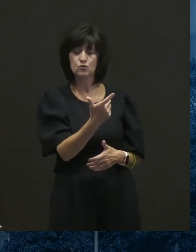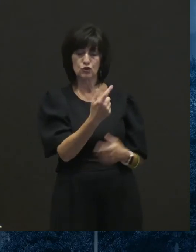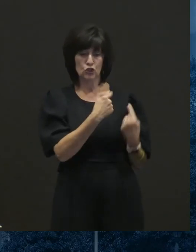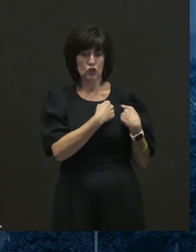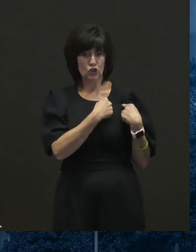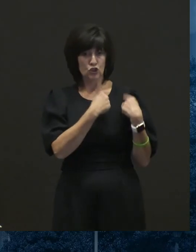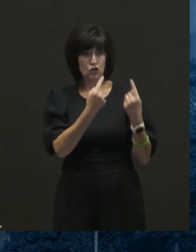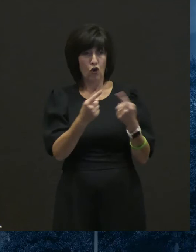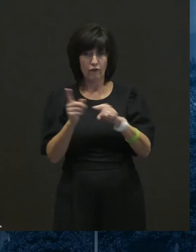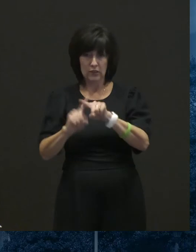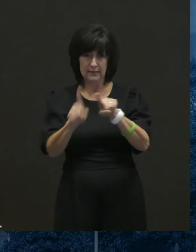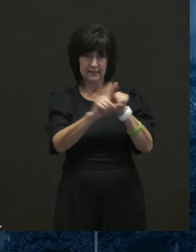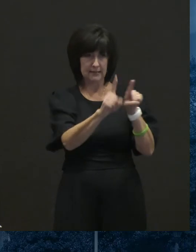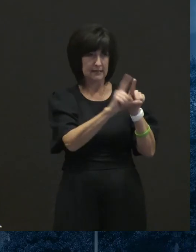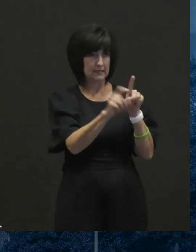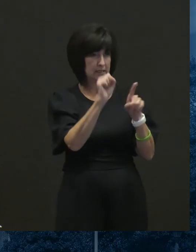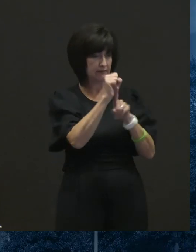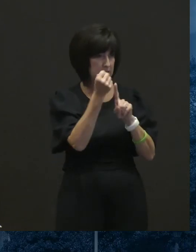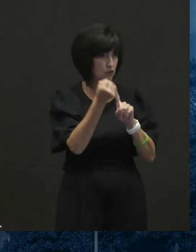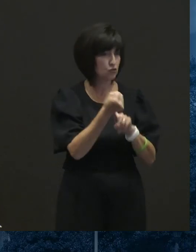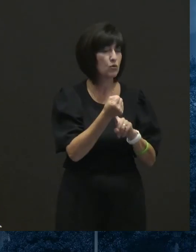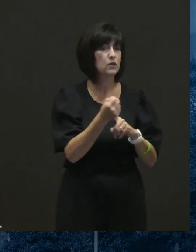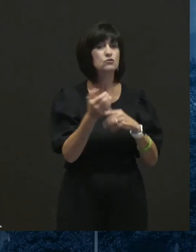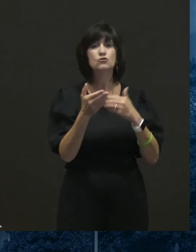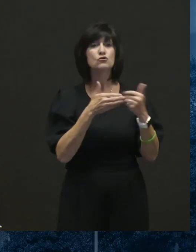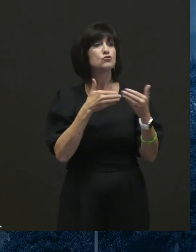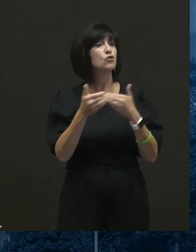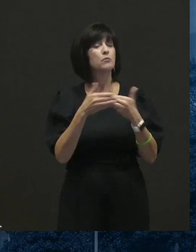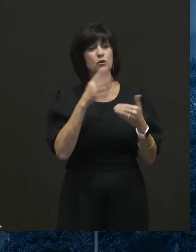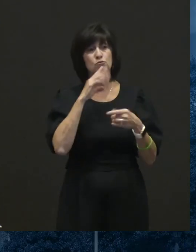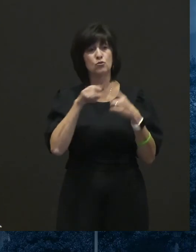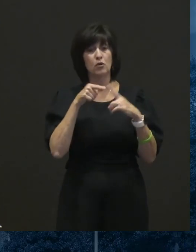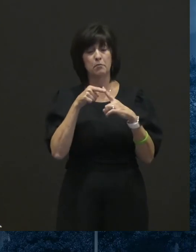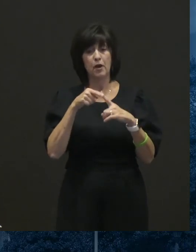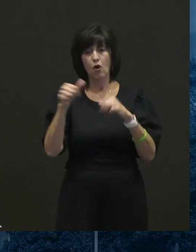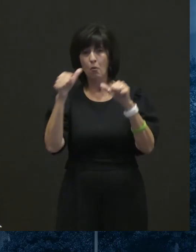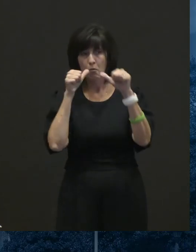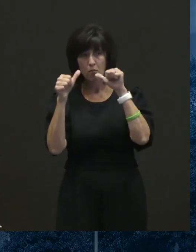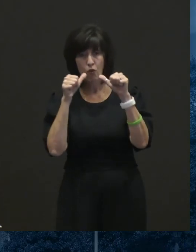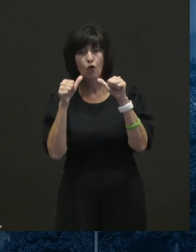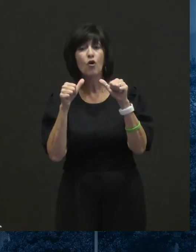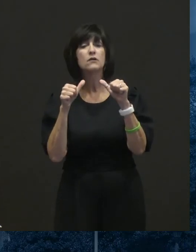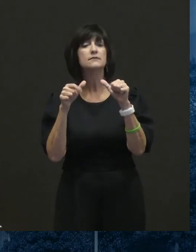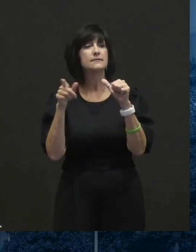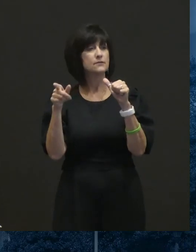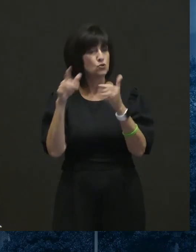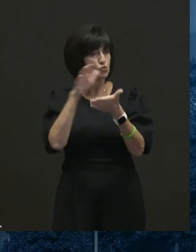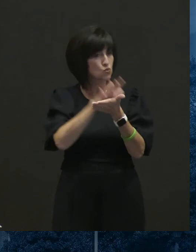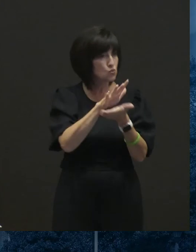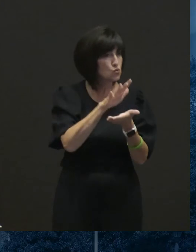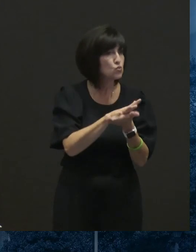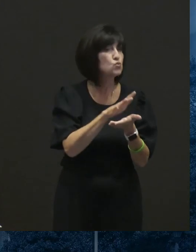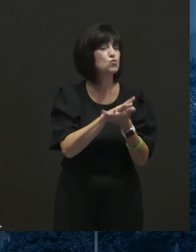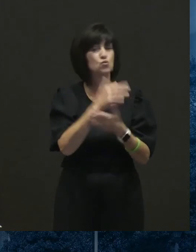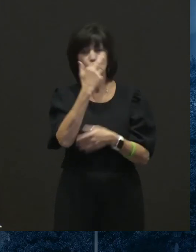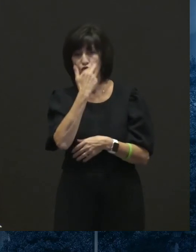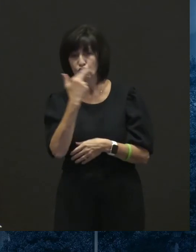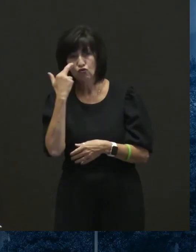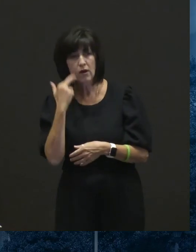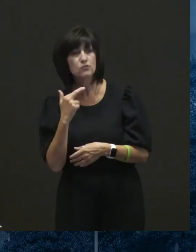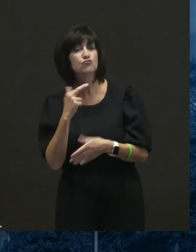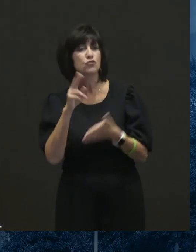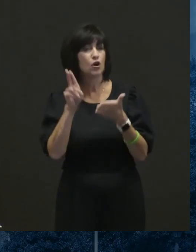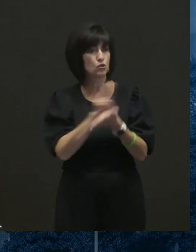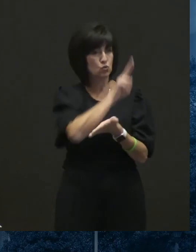it's, bars, restaurants, schools, retail establishments,